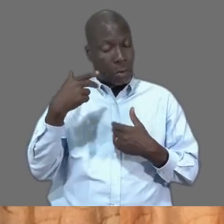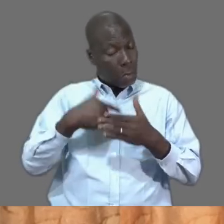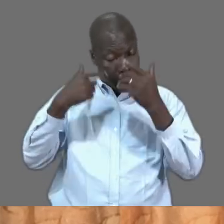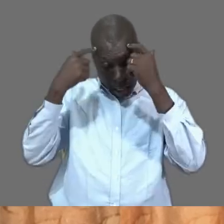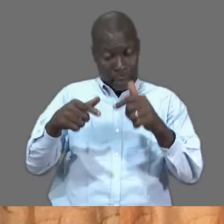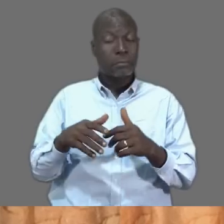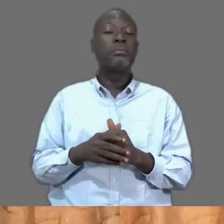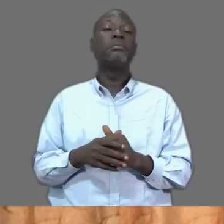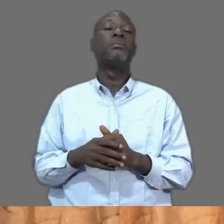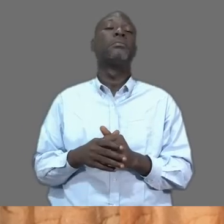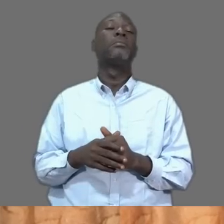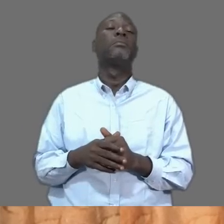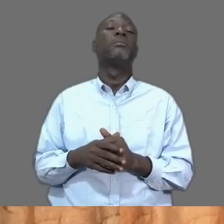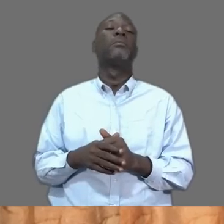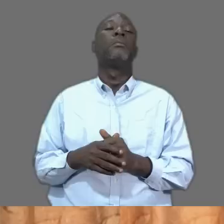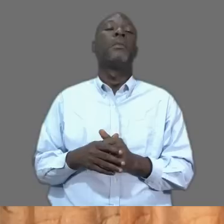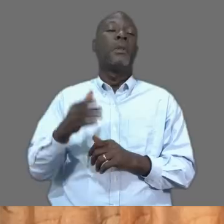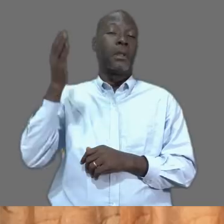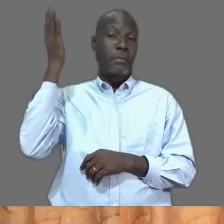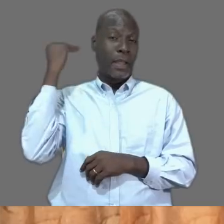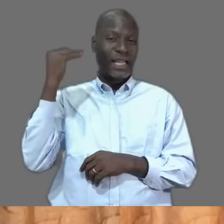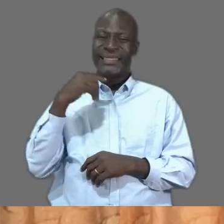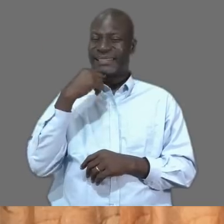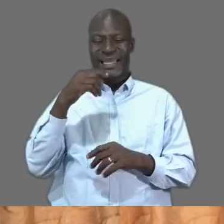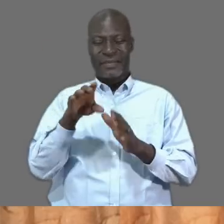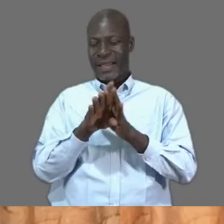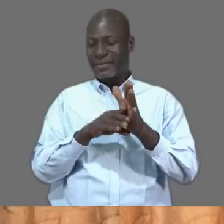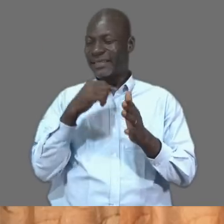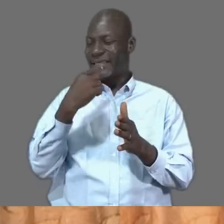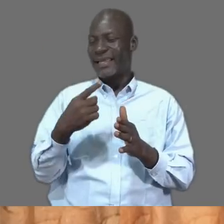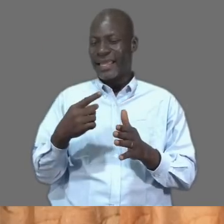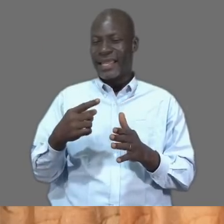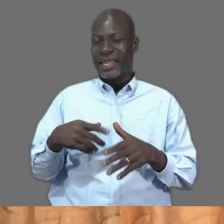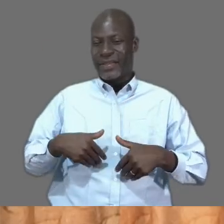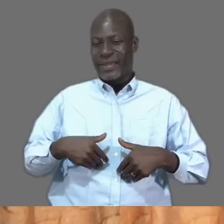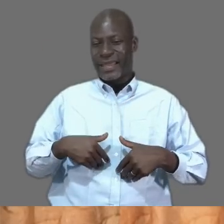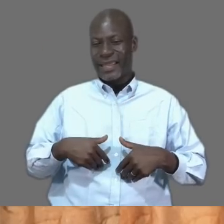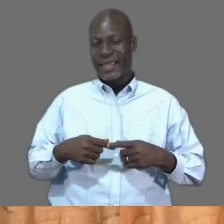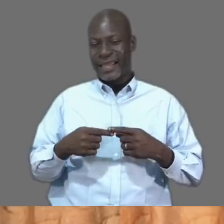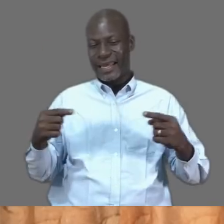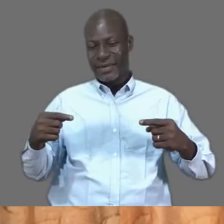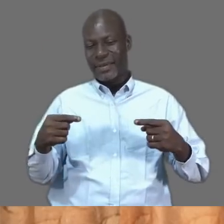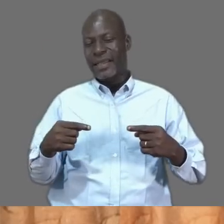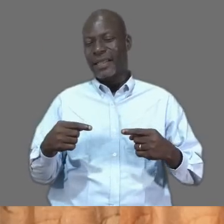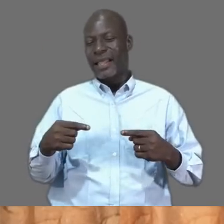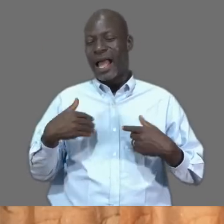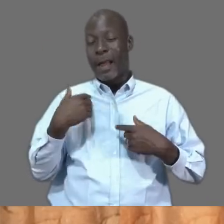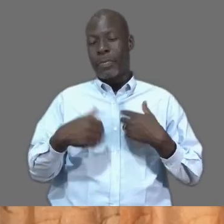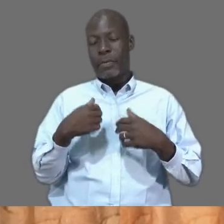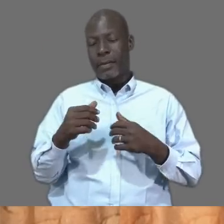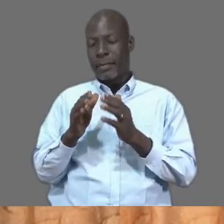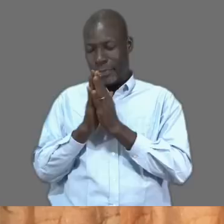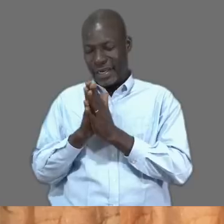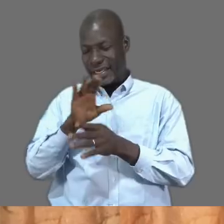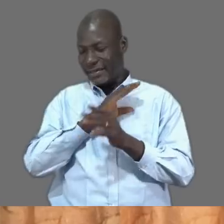wo ne widiem. And I'm also a quote to Bible. Bible says, so time for a crap program to know. Bompa ye man any other